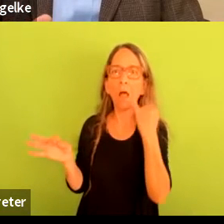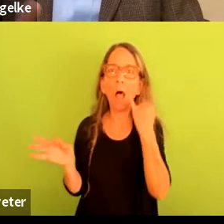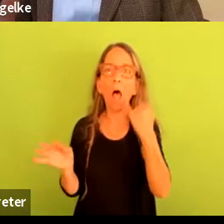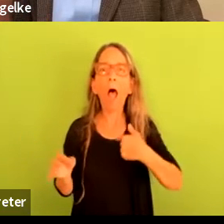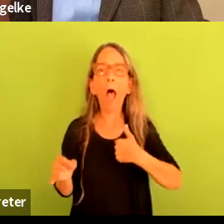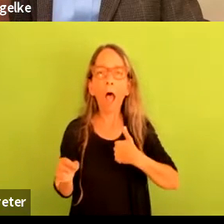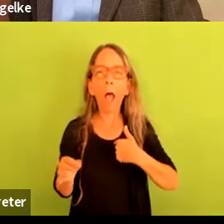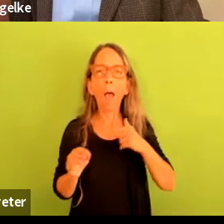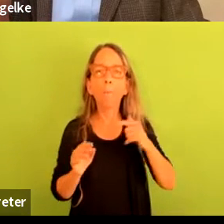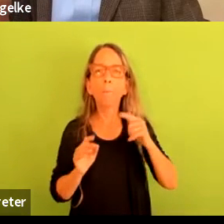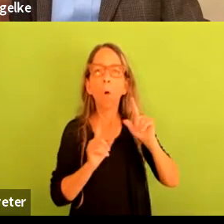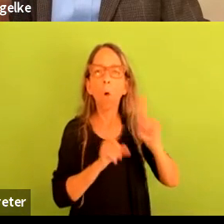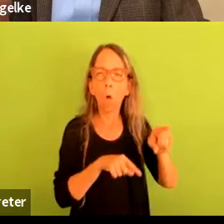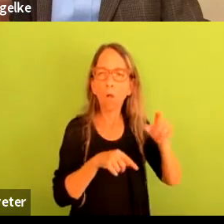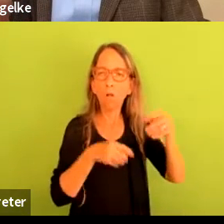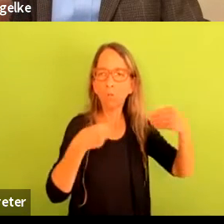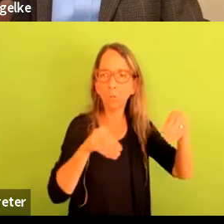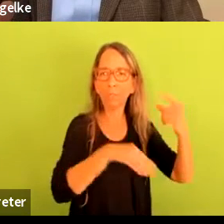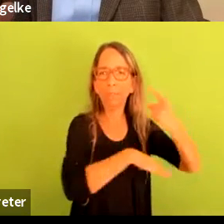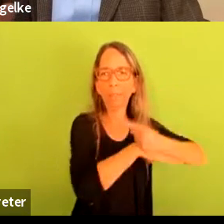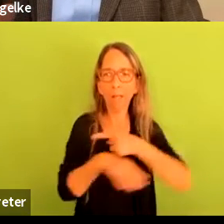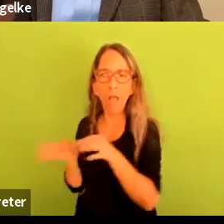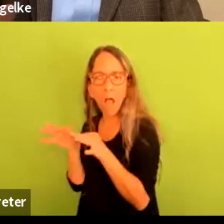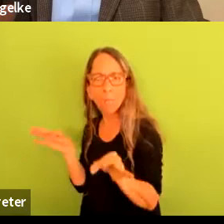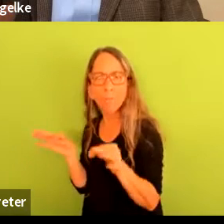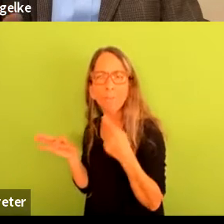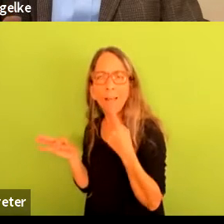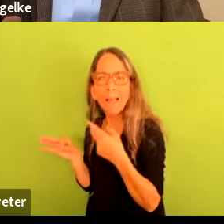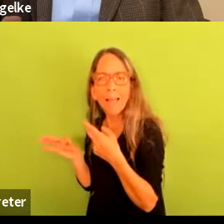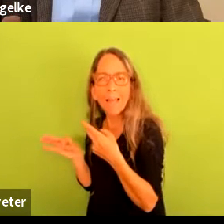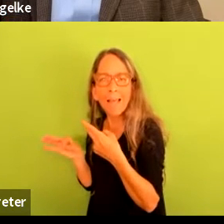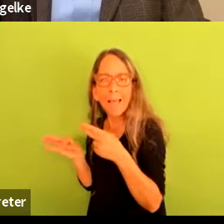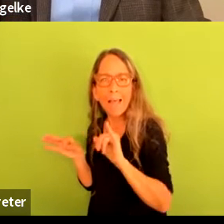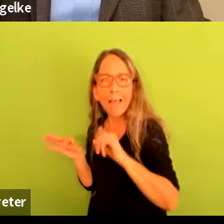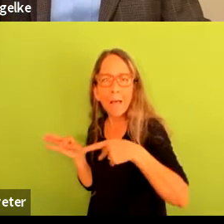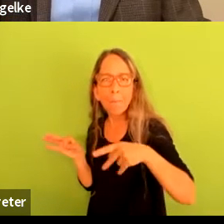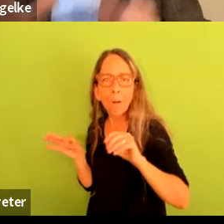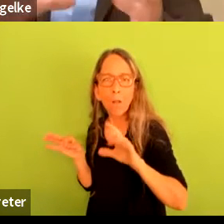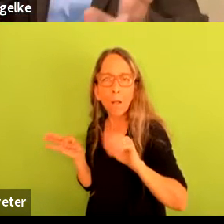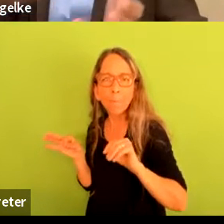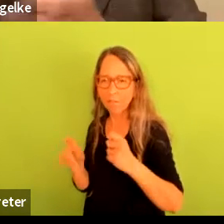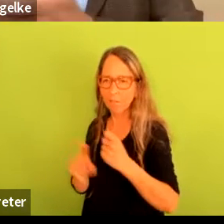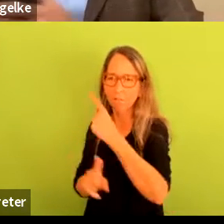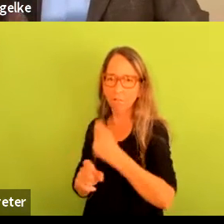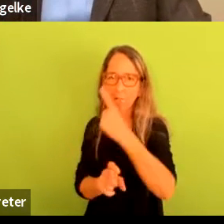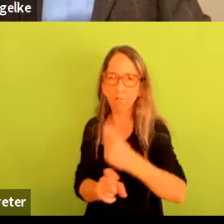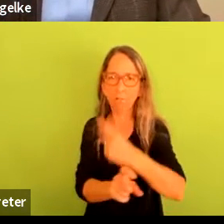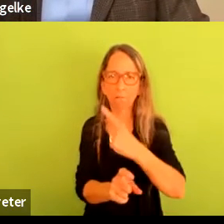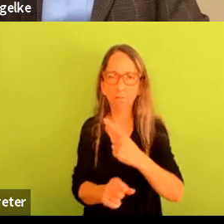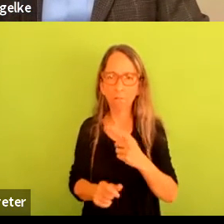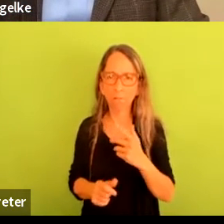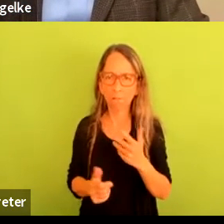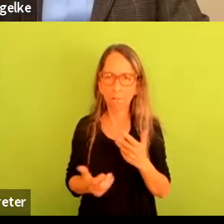going to hippopotamus, hippopotamus, you're probably going to say, what? And that's going to change the direction